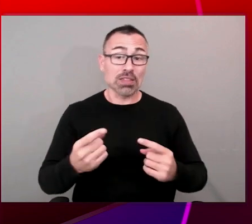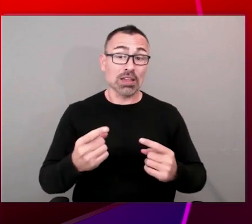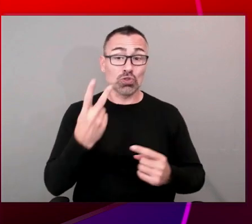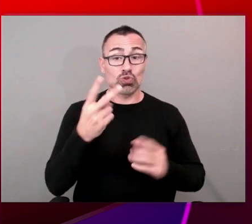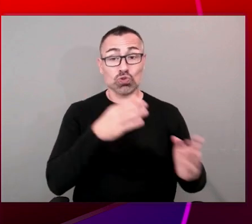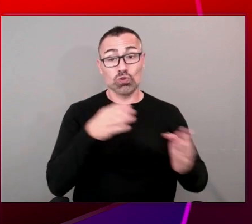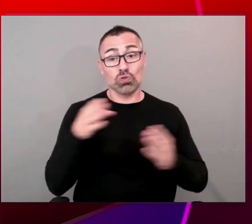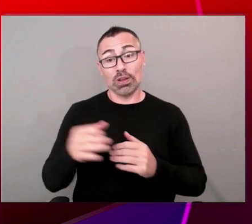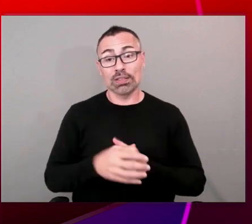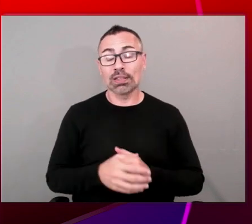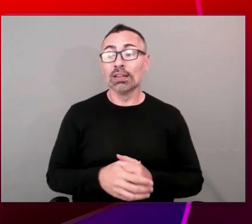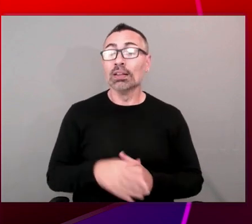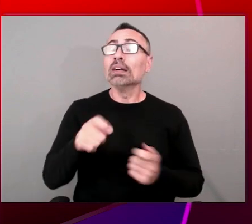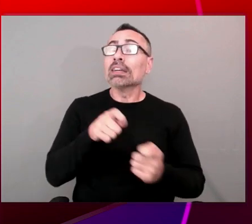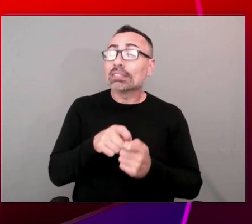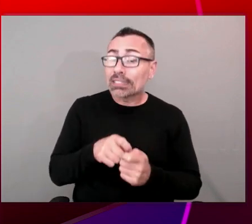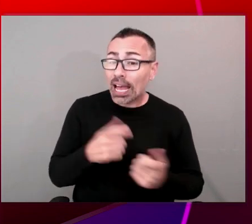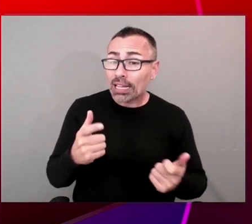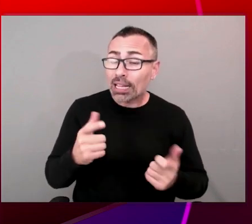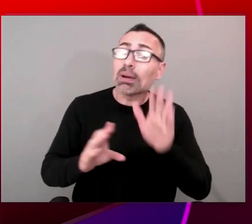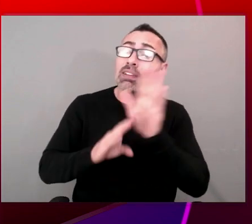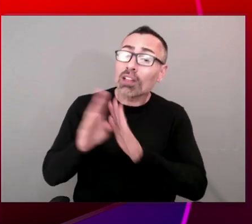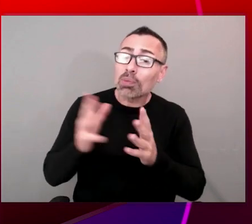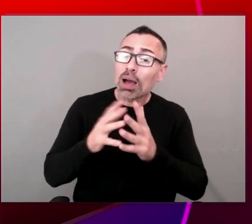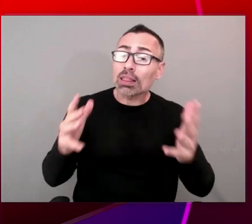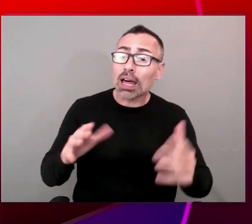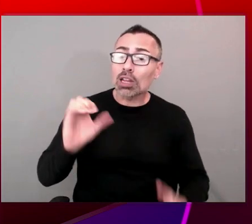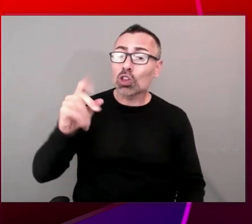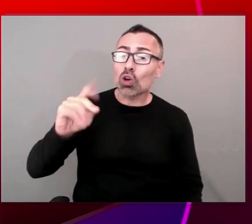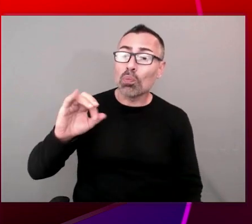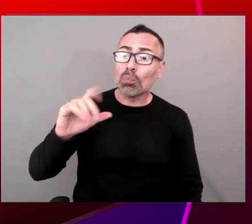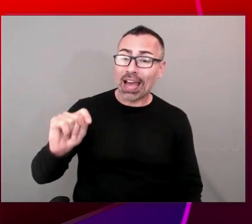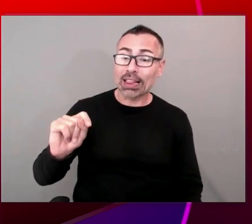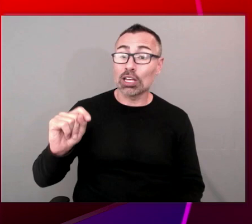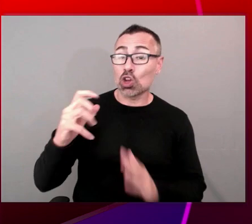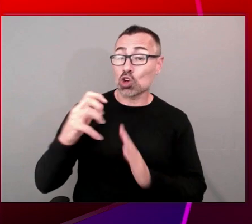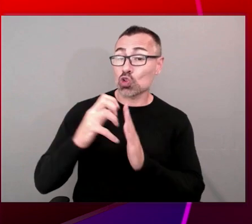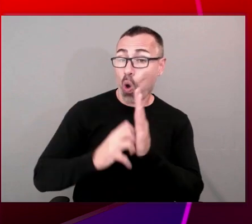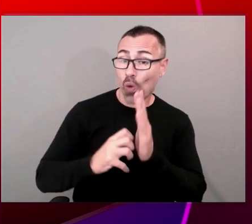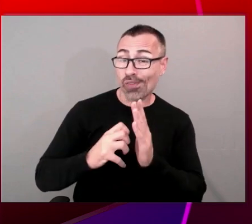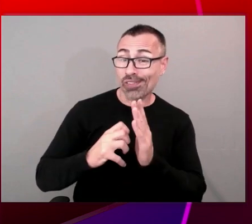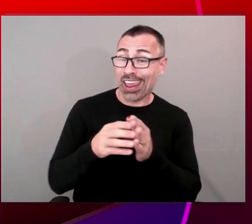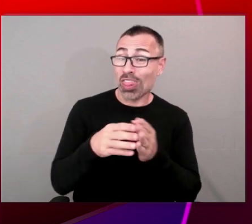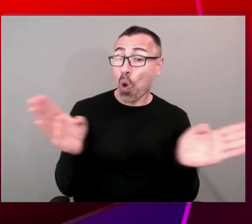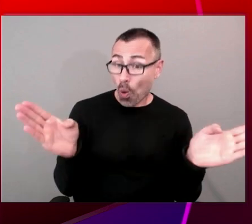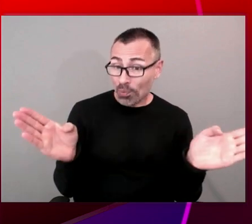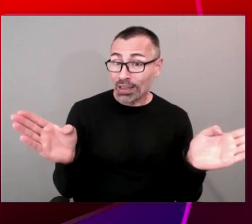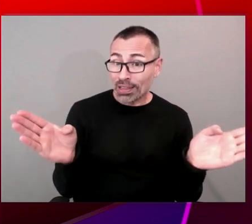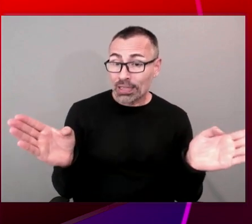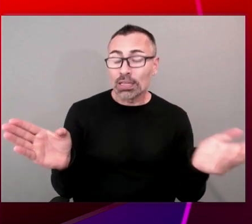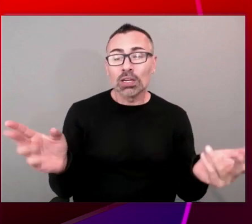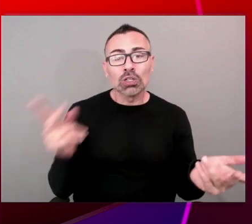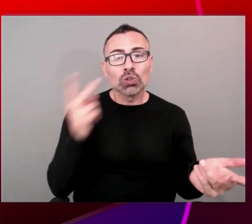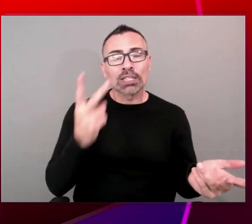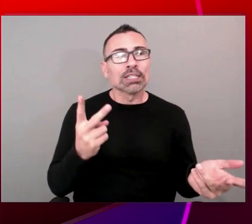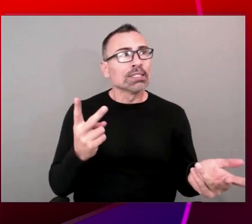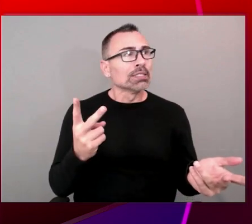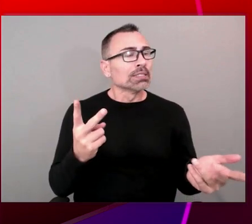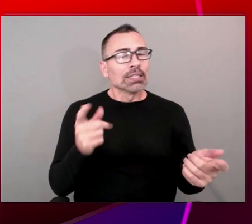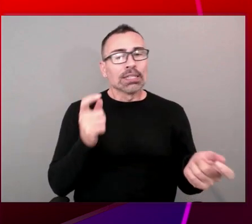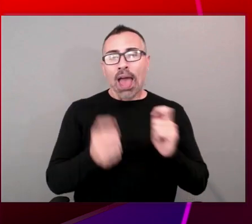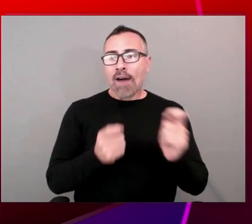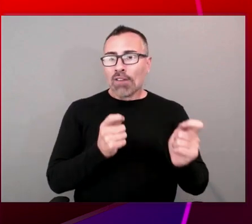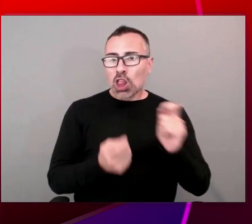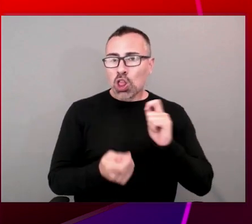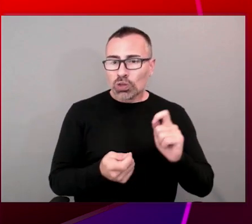by developing a lot of the Copilot code in the open, you get to see the evolution and kind of the simplicity that